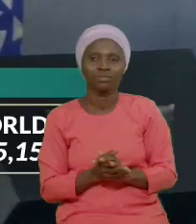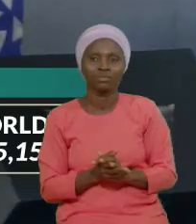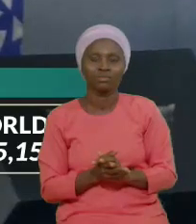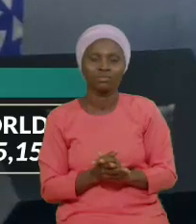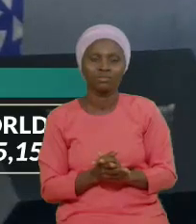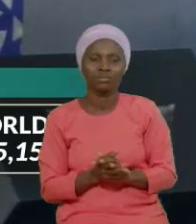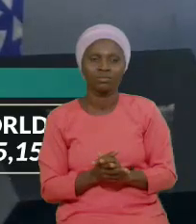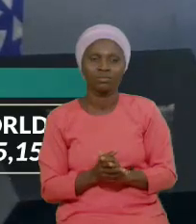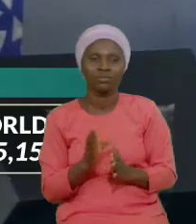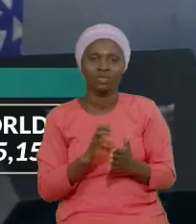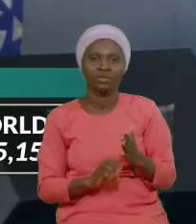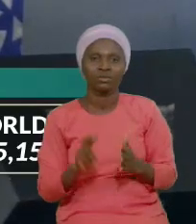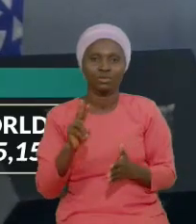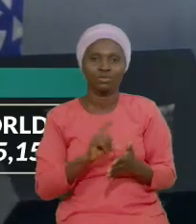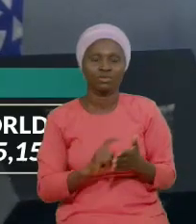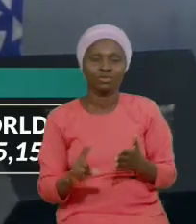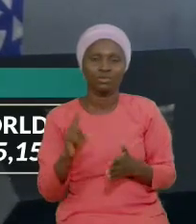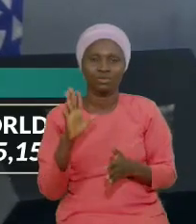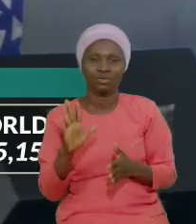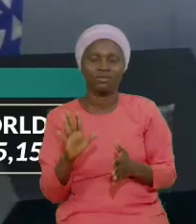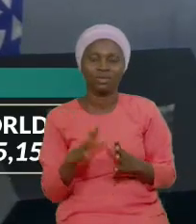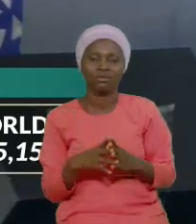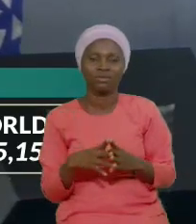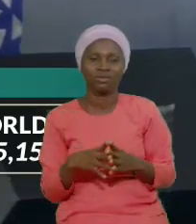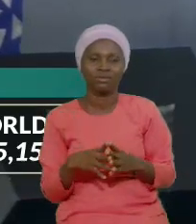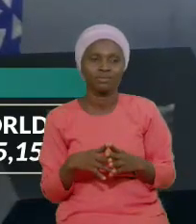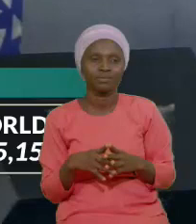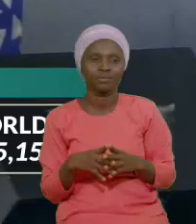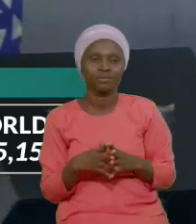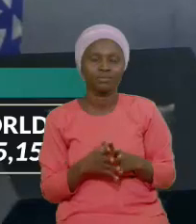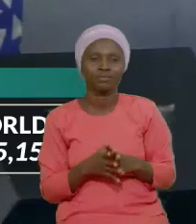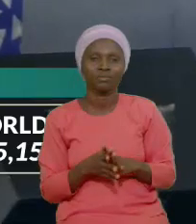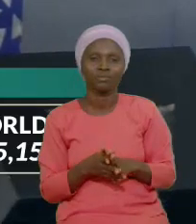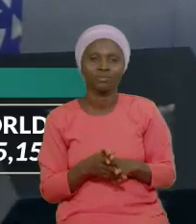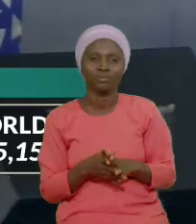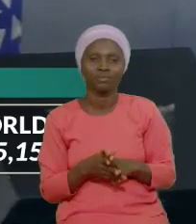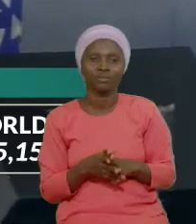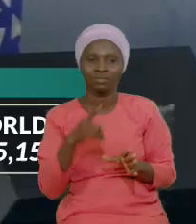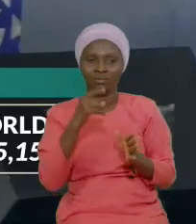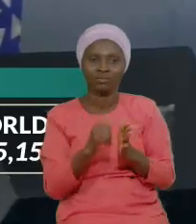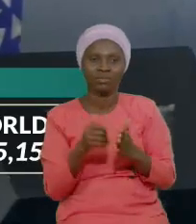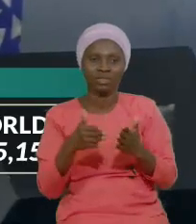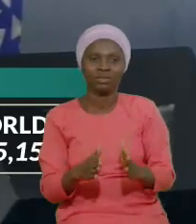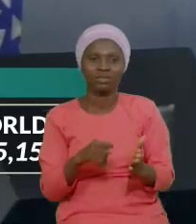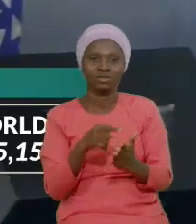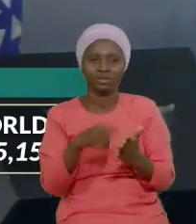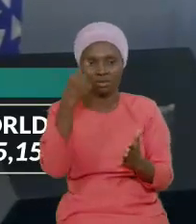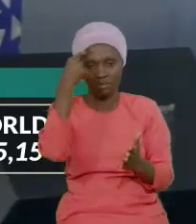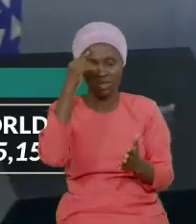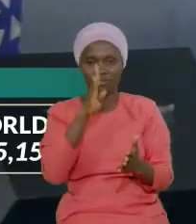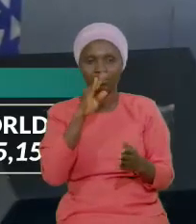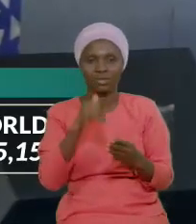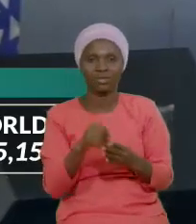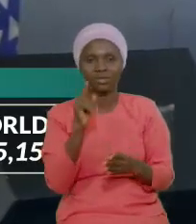Philippians chapter 2, and we're looking at verse 5. It says, "Let this